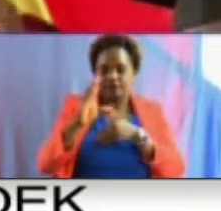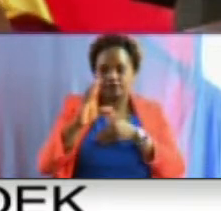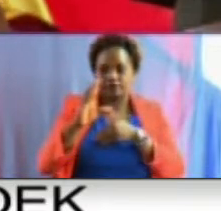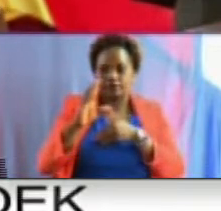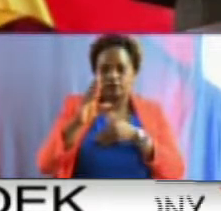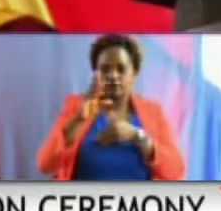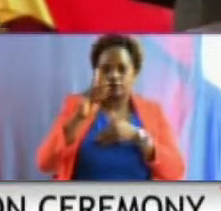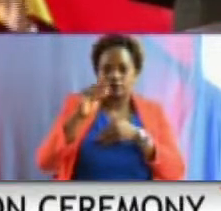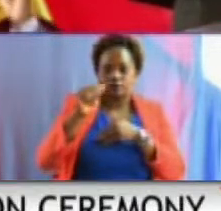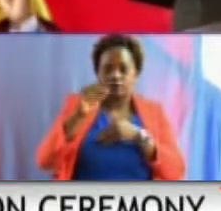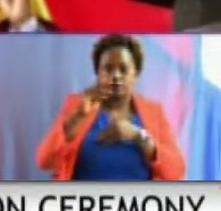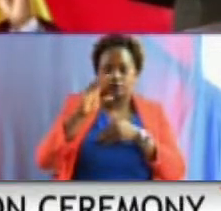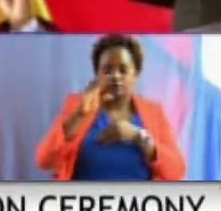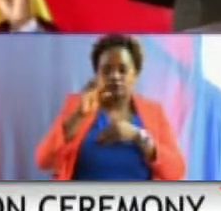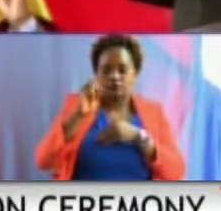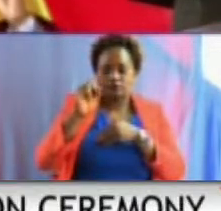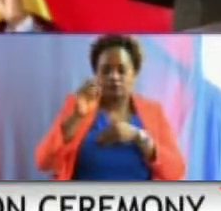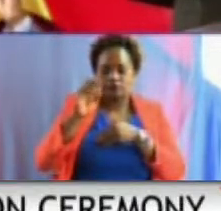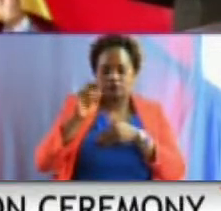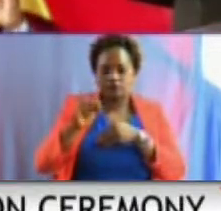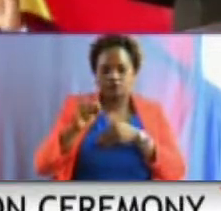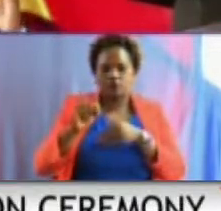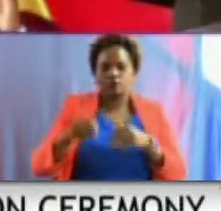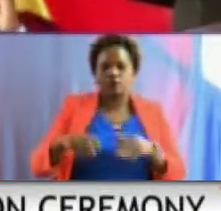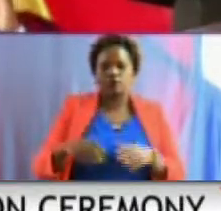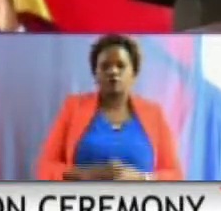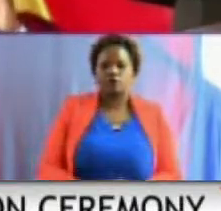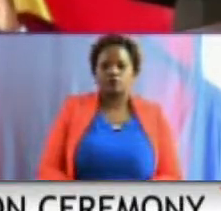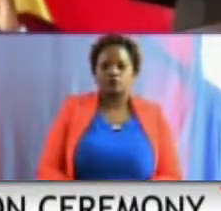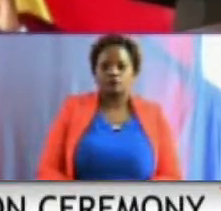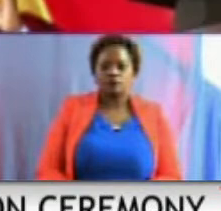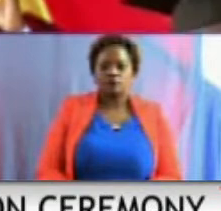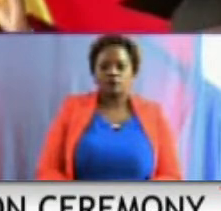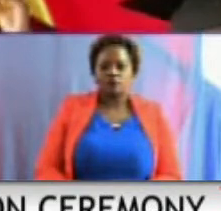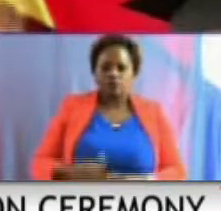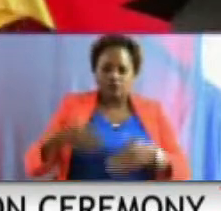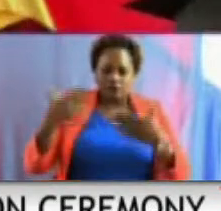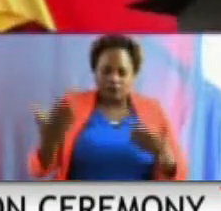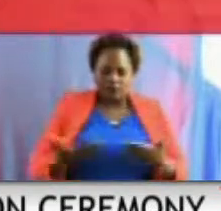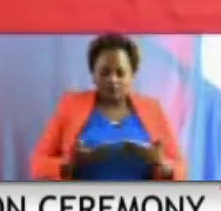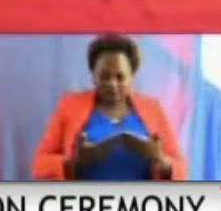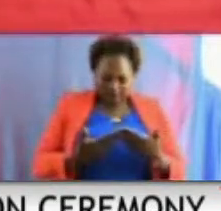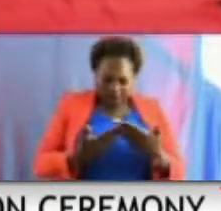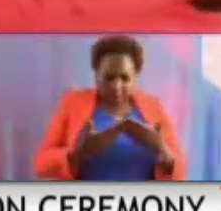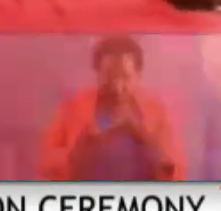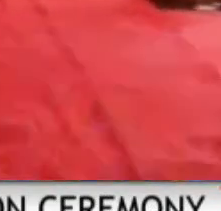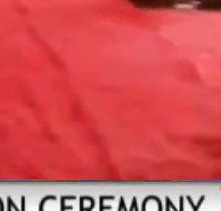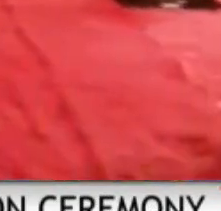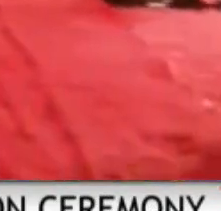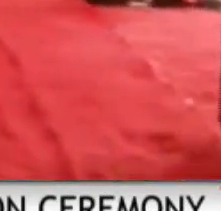Dickson Nyariki, to address the congregation. Welcome, sir.